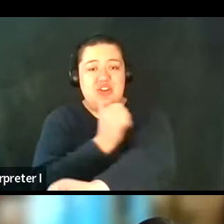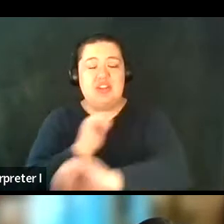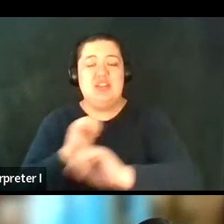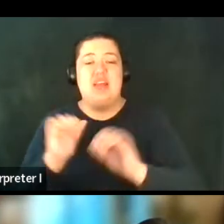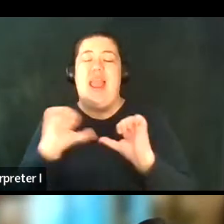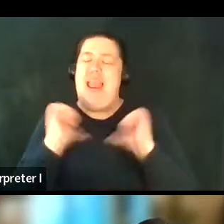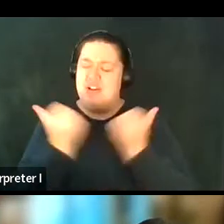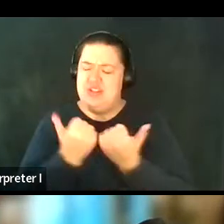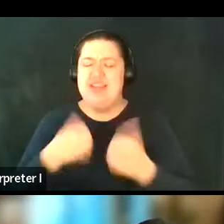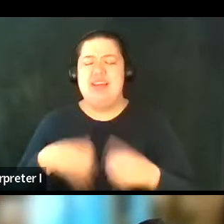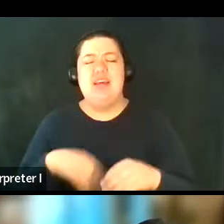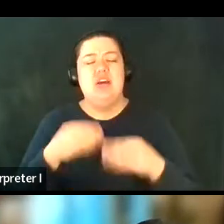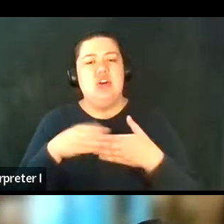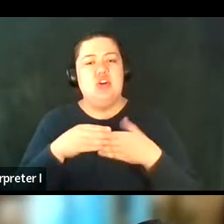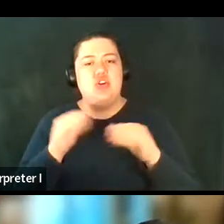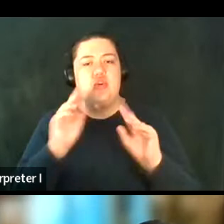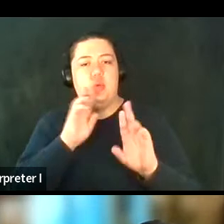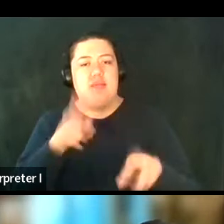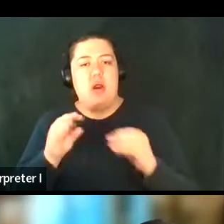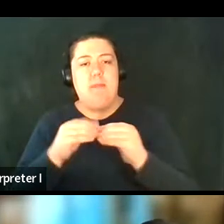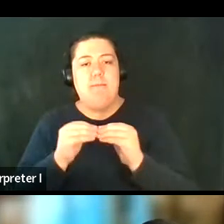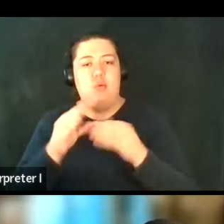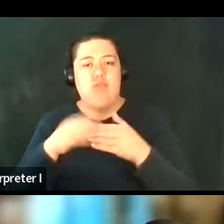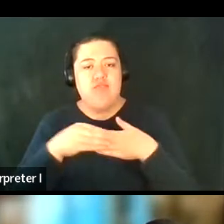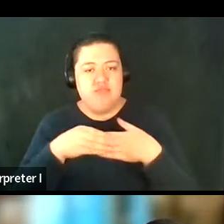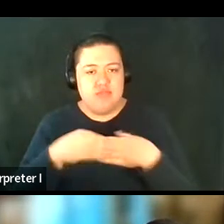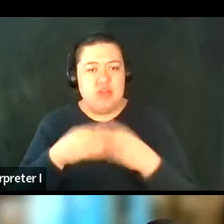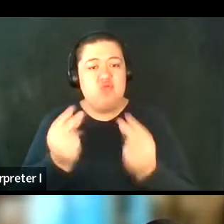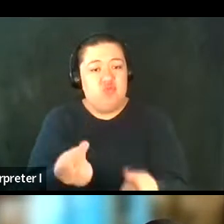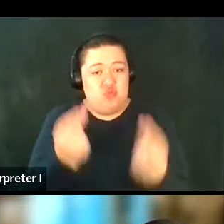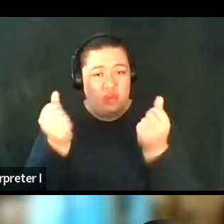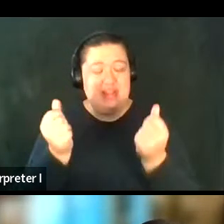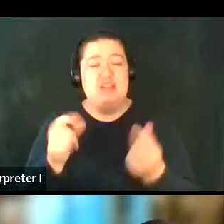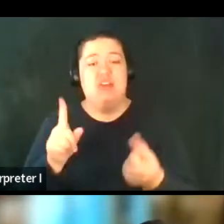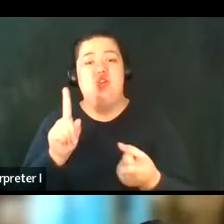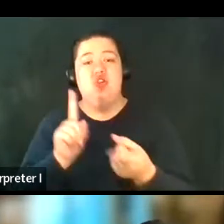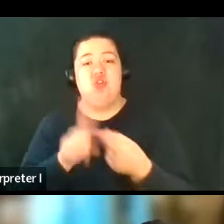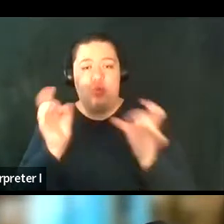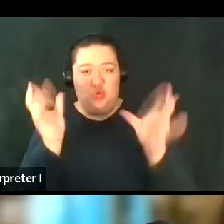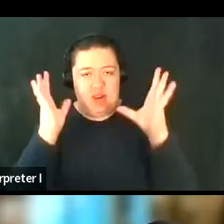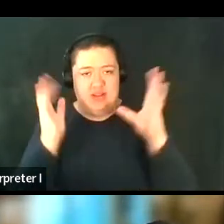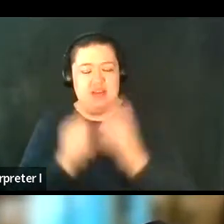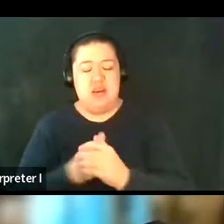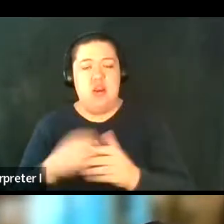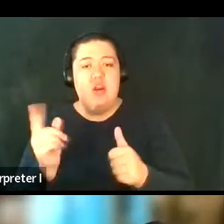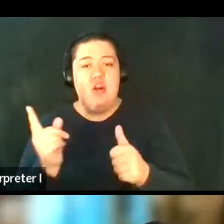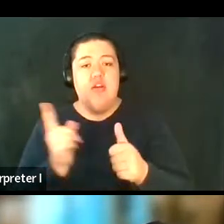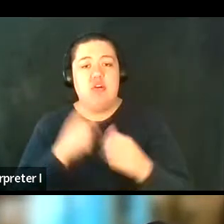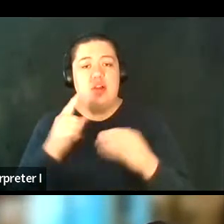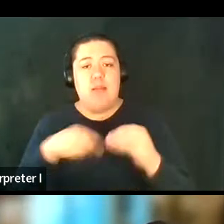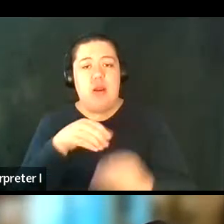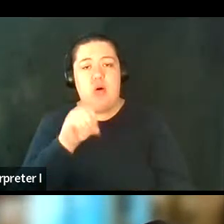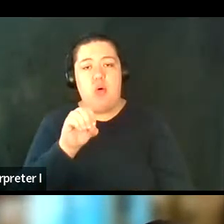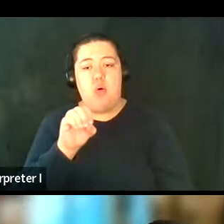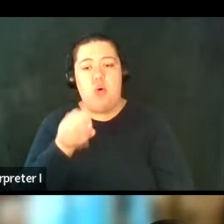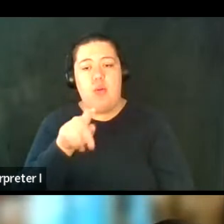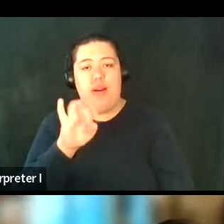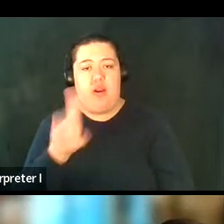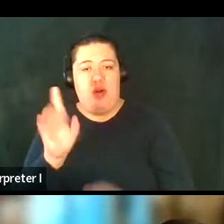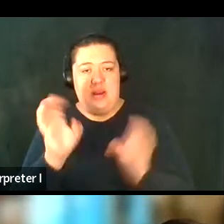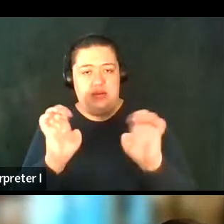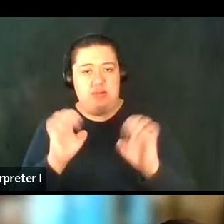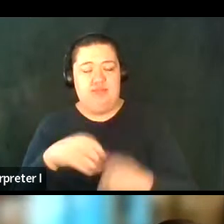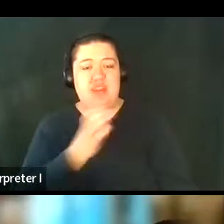flexibly, cooperatively, and expeditiously to these crises. First, regarding the opioid emergency, as the council